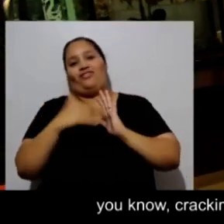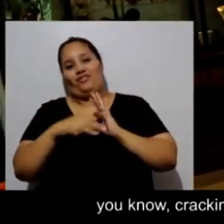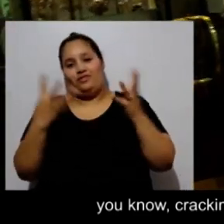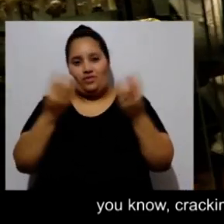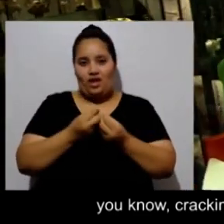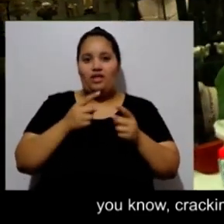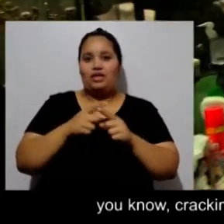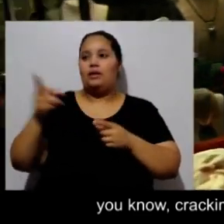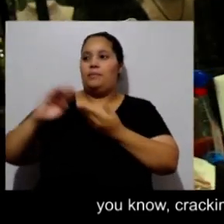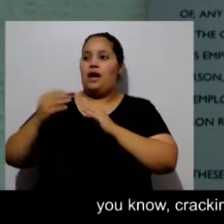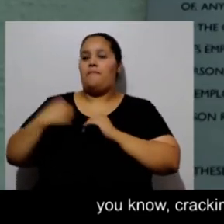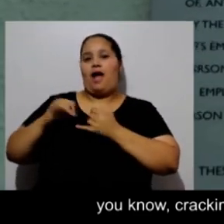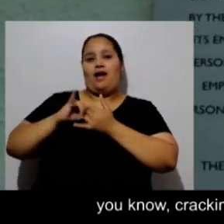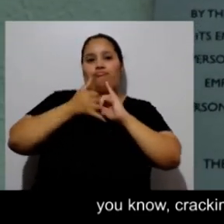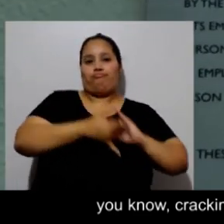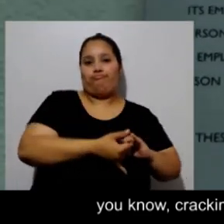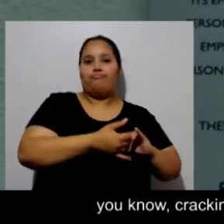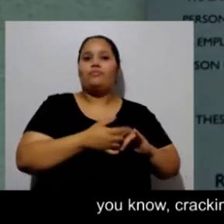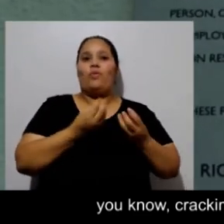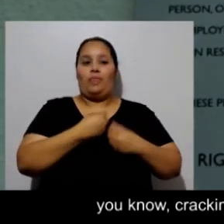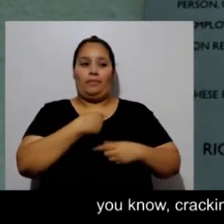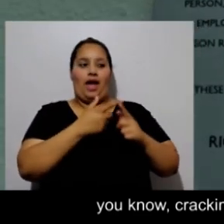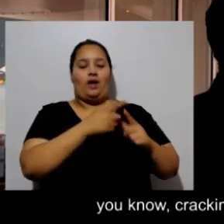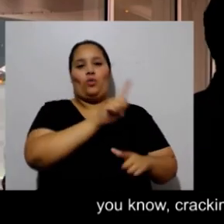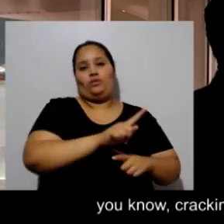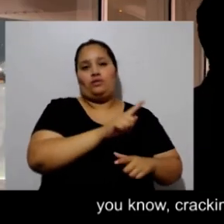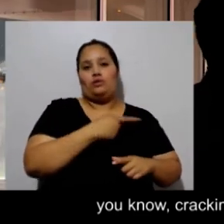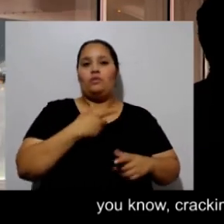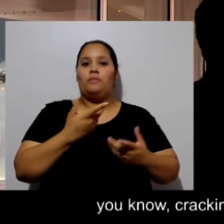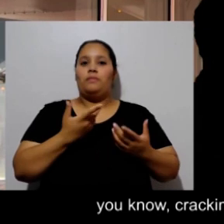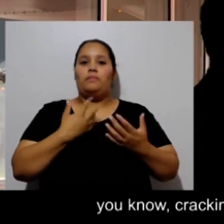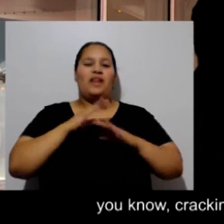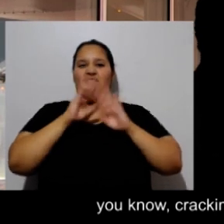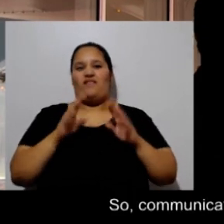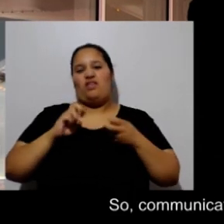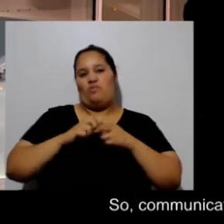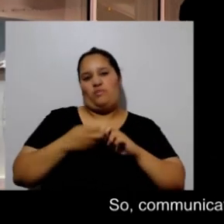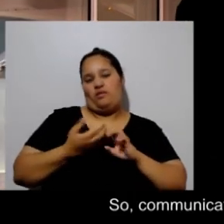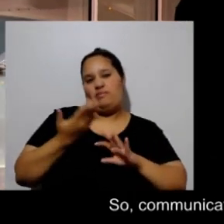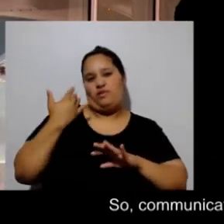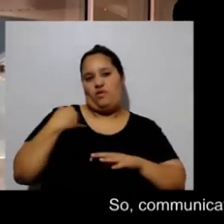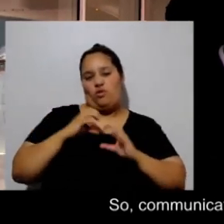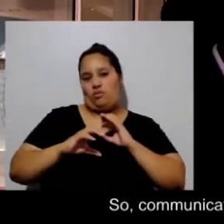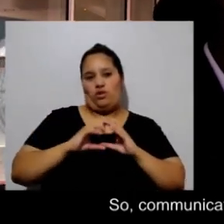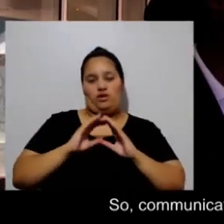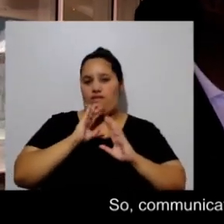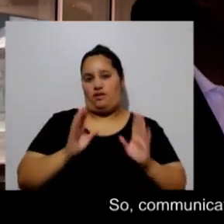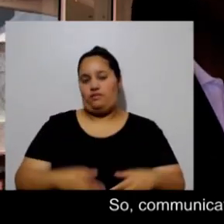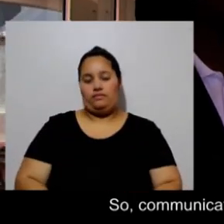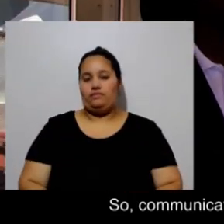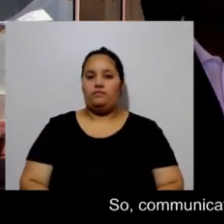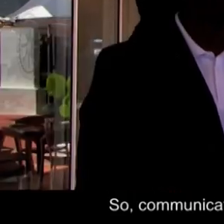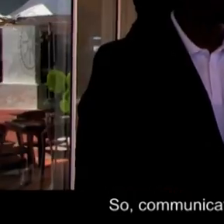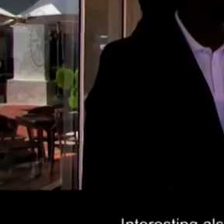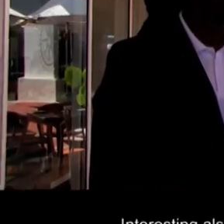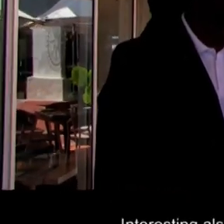jokes together, and he became my translator between me and Lucille. So, communication between the two has